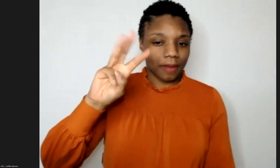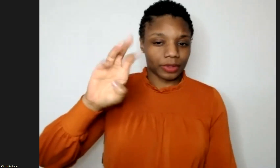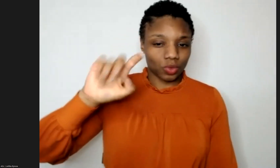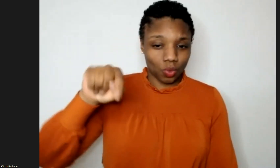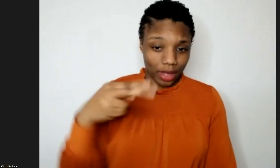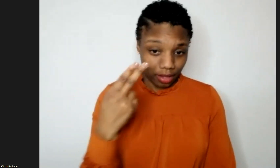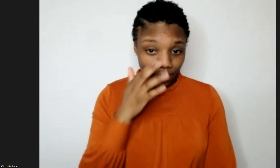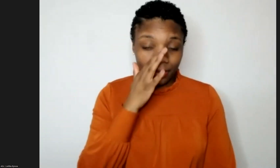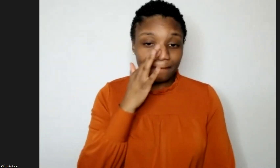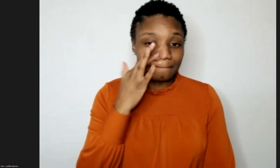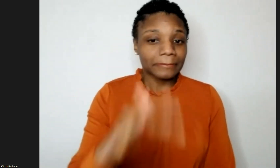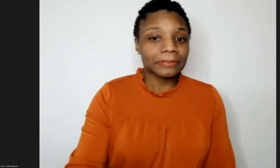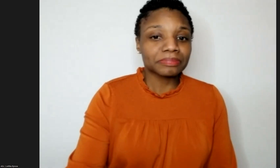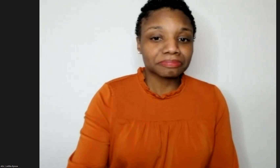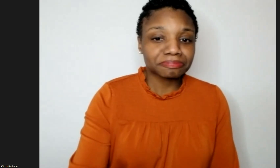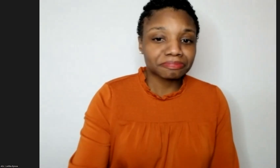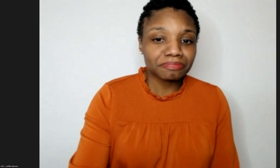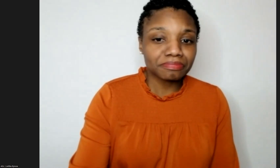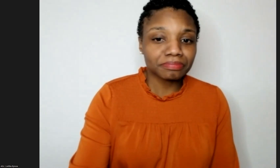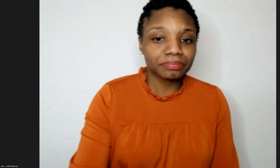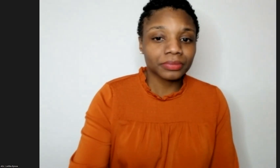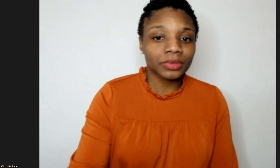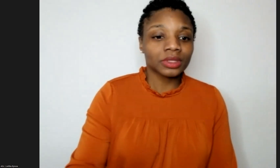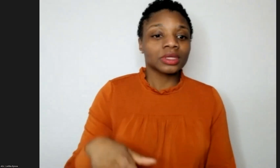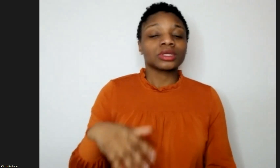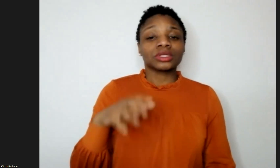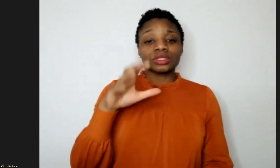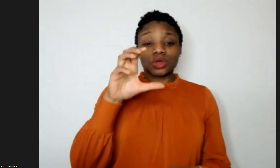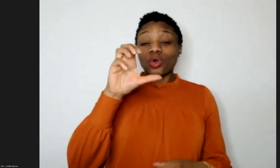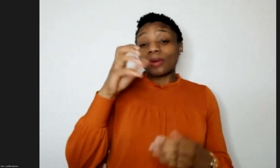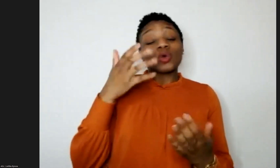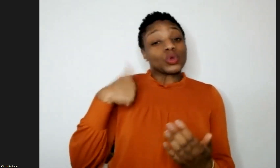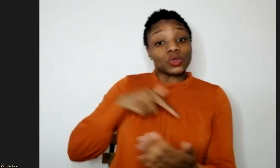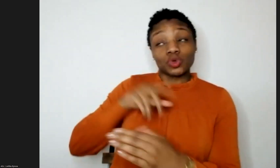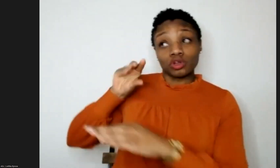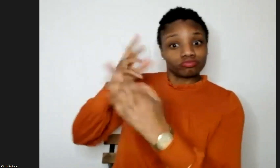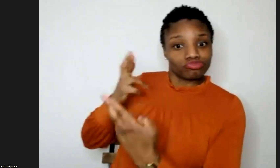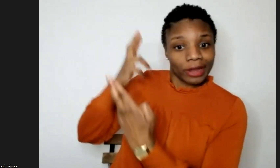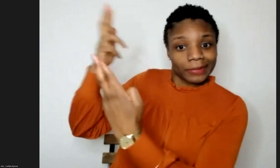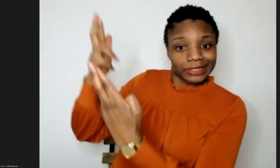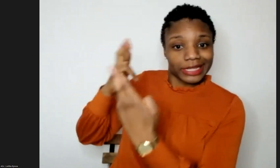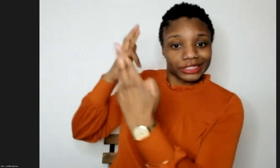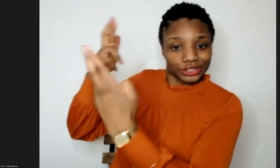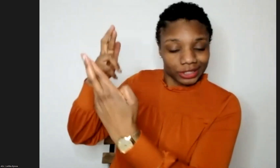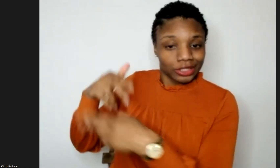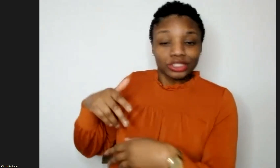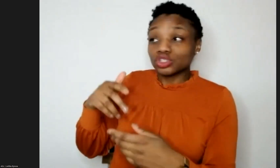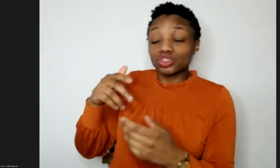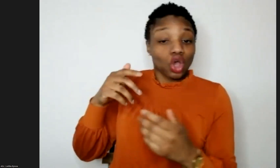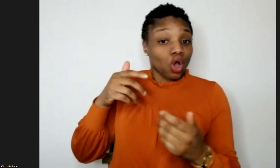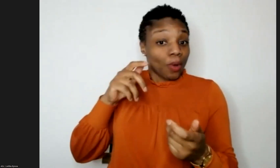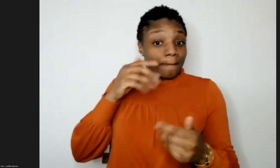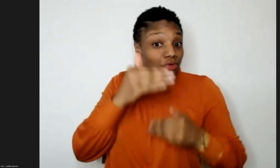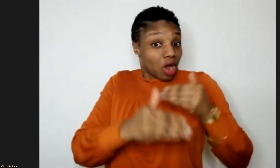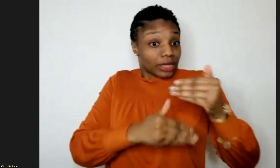be putting forth to the governor could be administrative recommendations. So changes to existing processes that